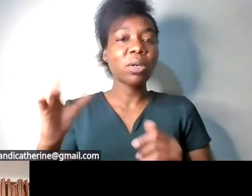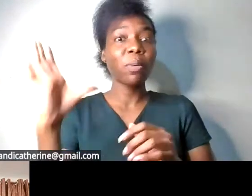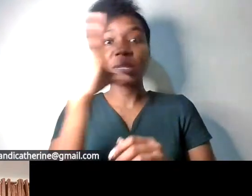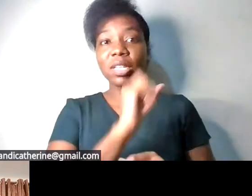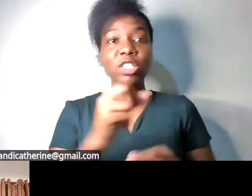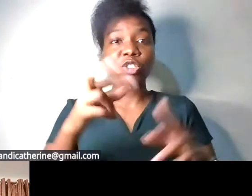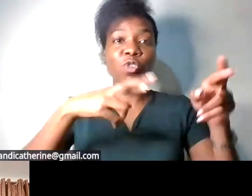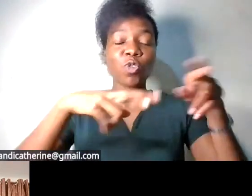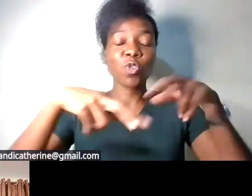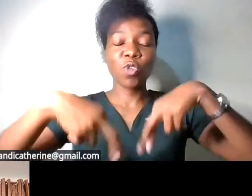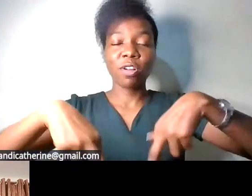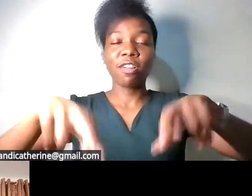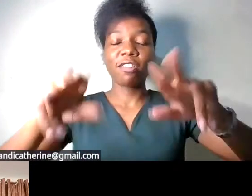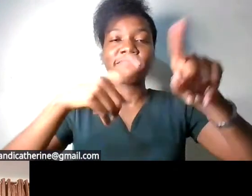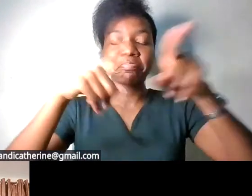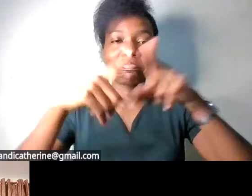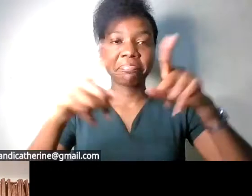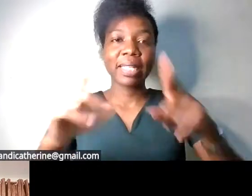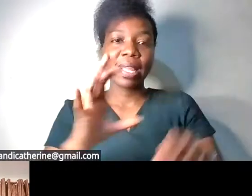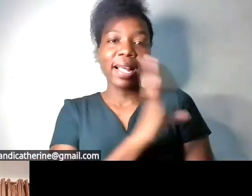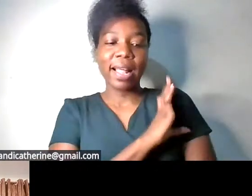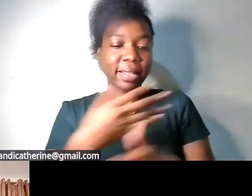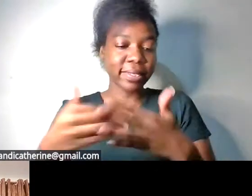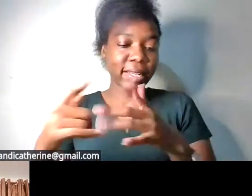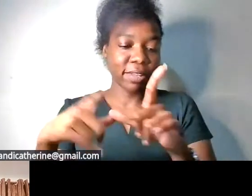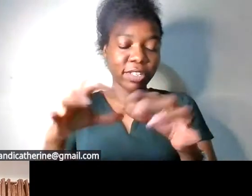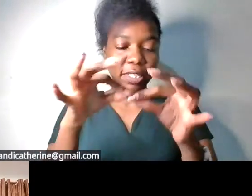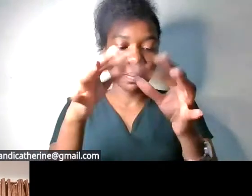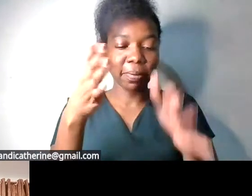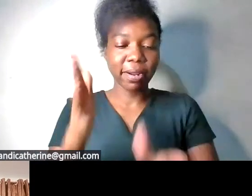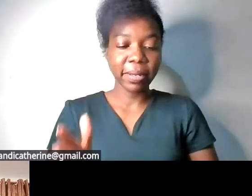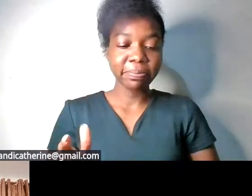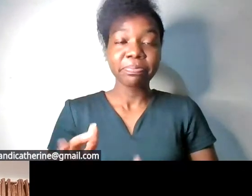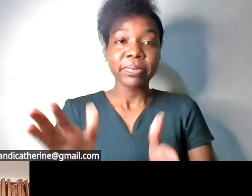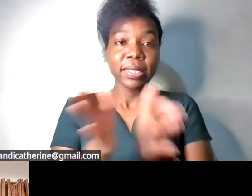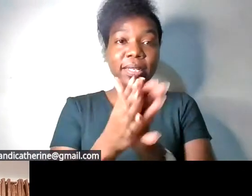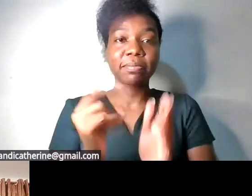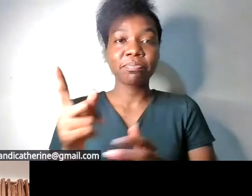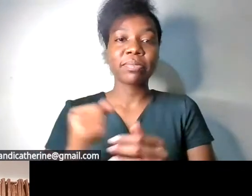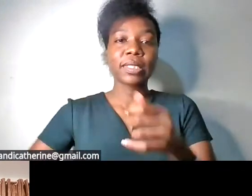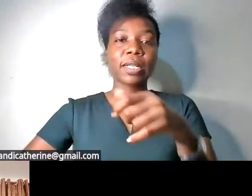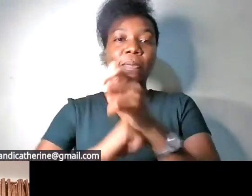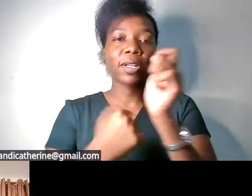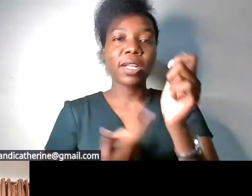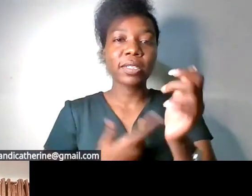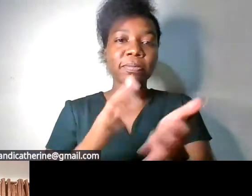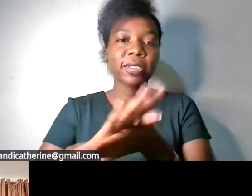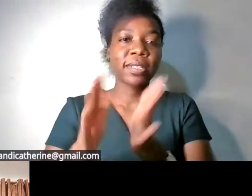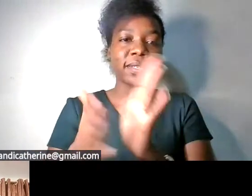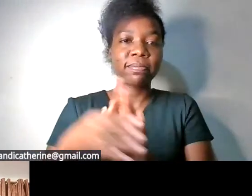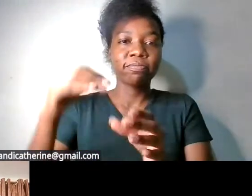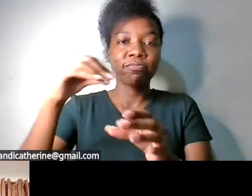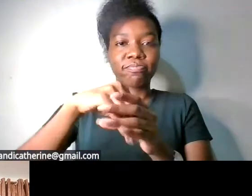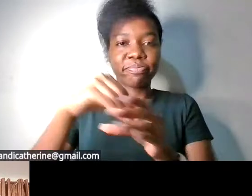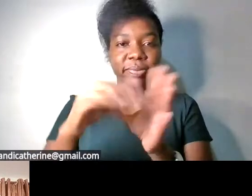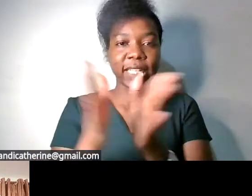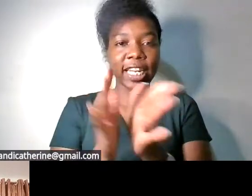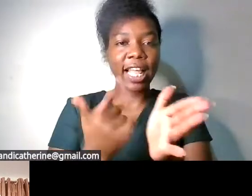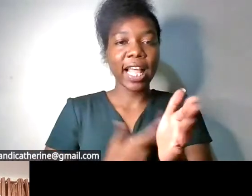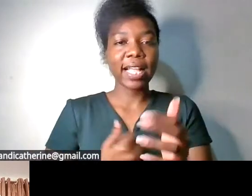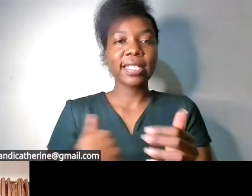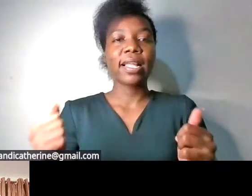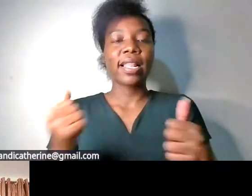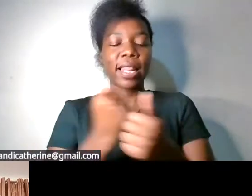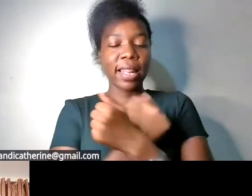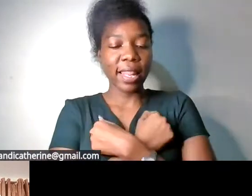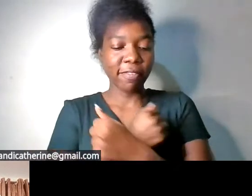have Catherine Sidandi. Catherine Sidandi is our sign language interpreter. She supports us in being inclusive, and we love having